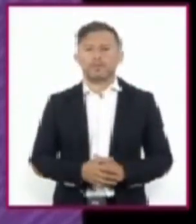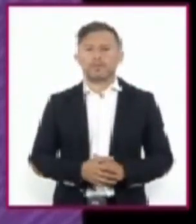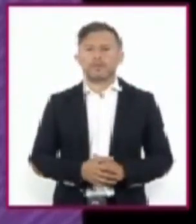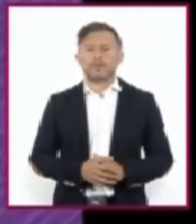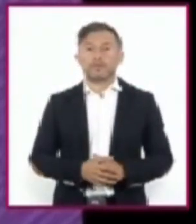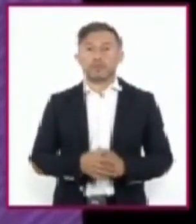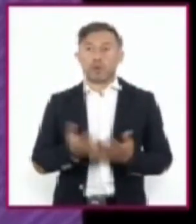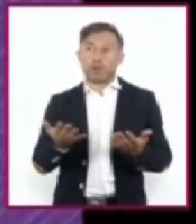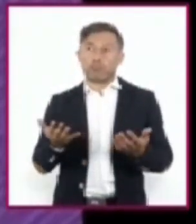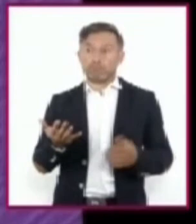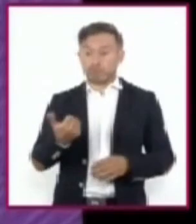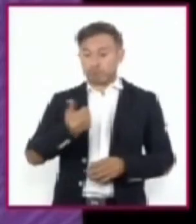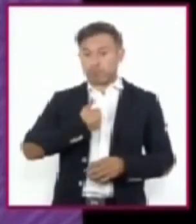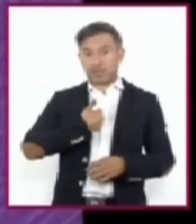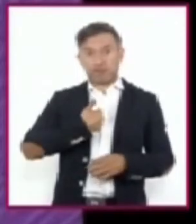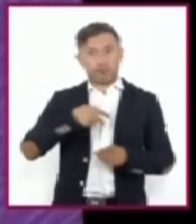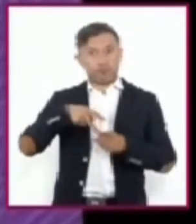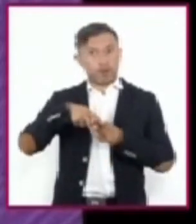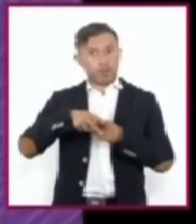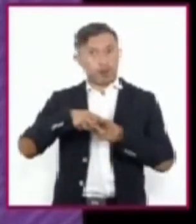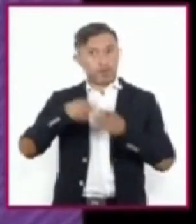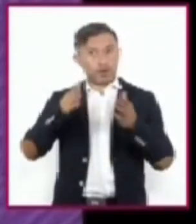Well, I'm a plumber.